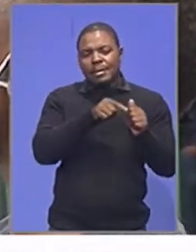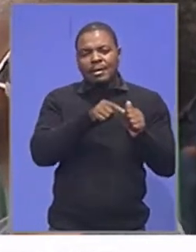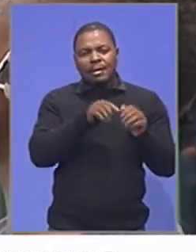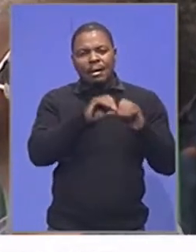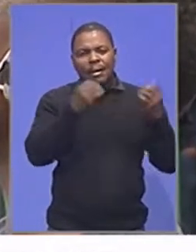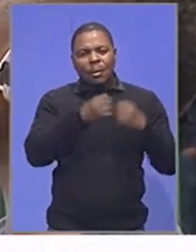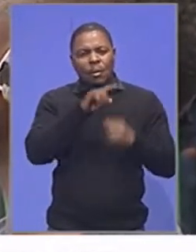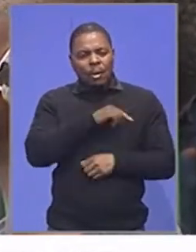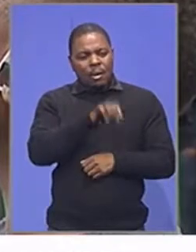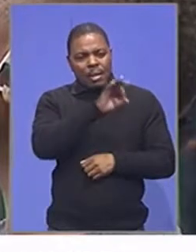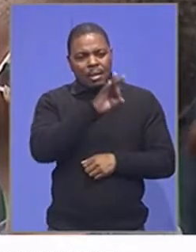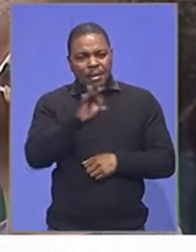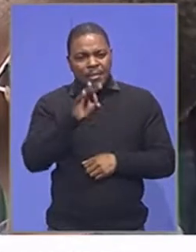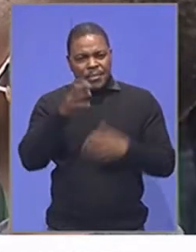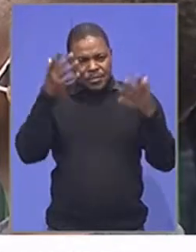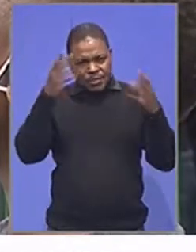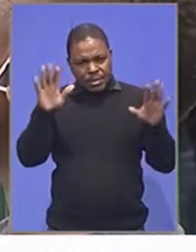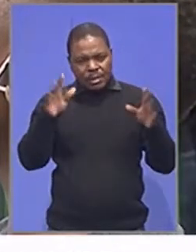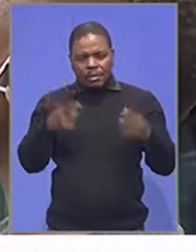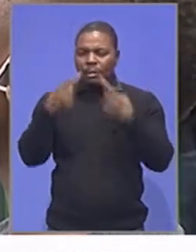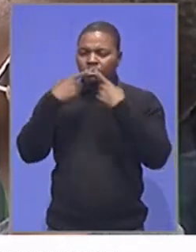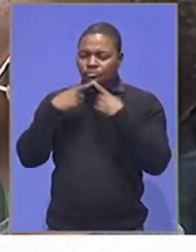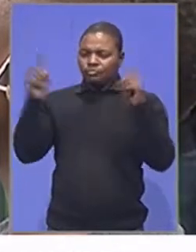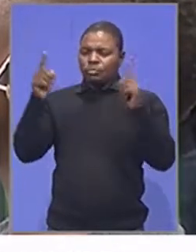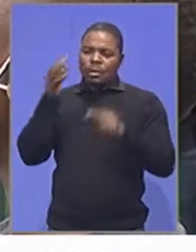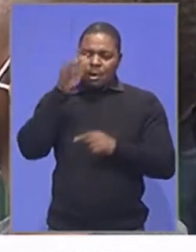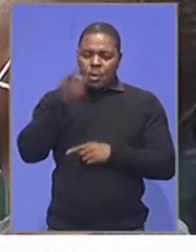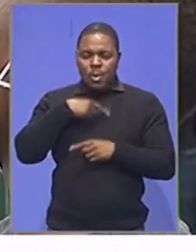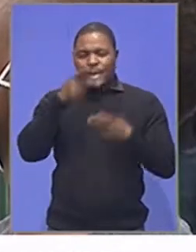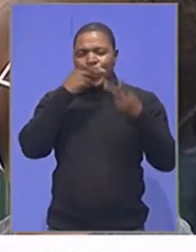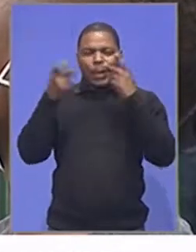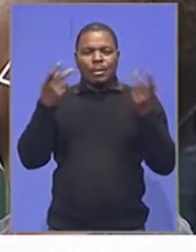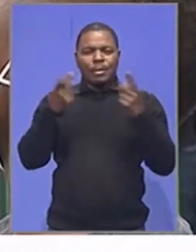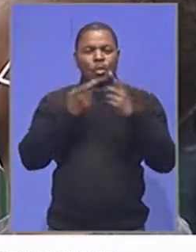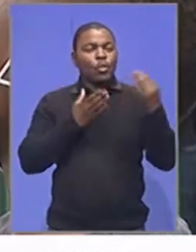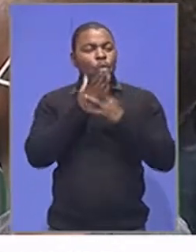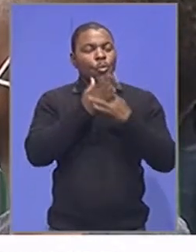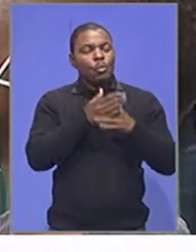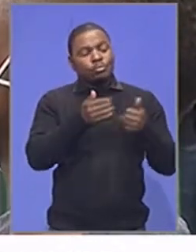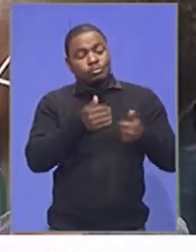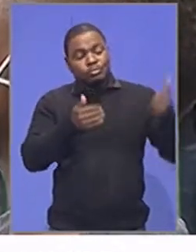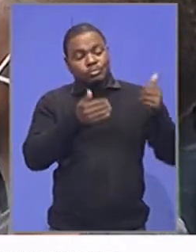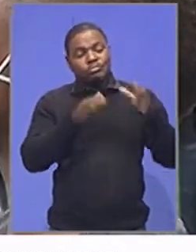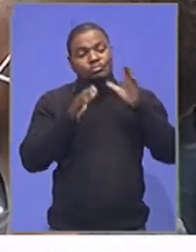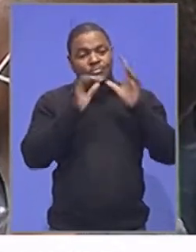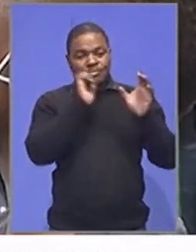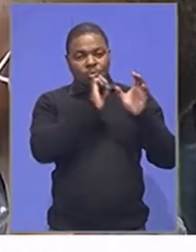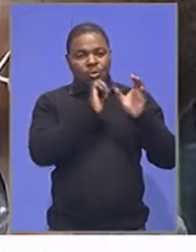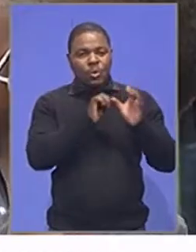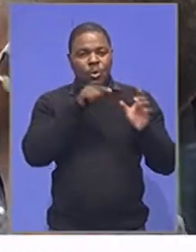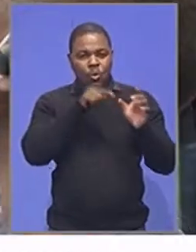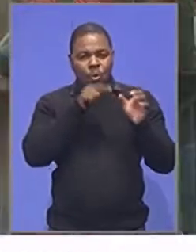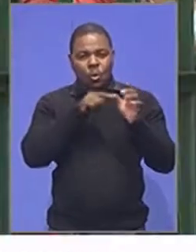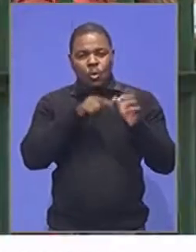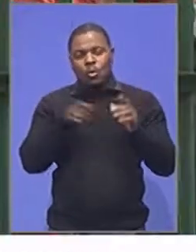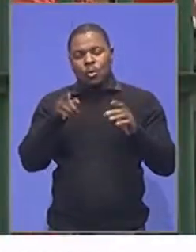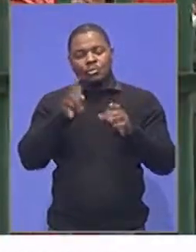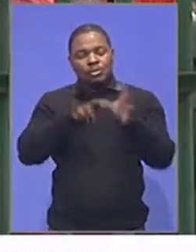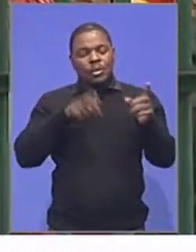EFF outragely went out to declare us an enemy in the form of their CIC, Julius Malema, who's a reject from the